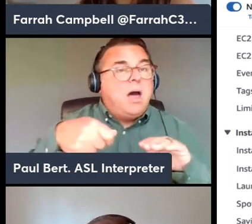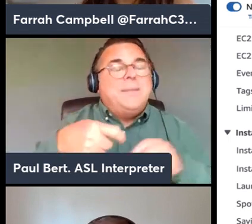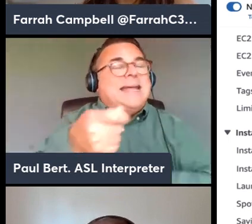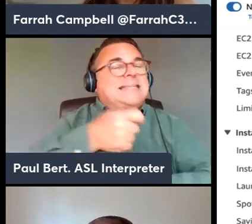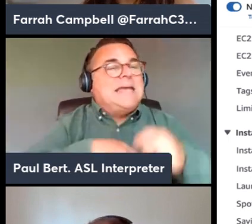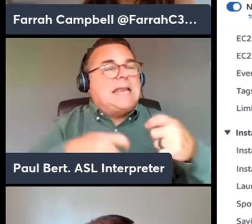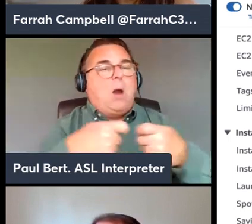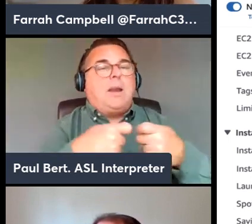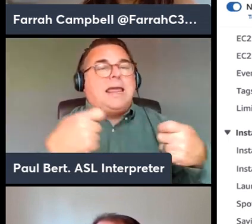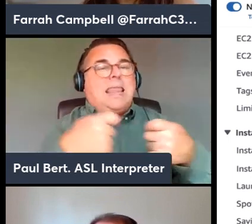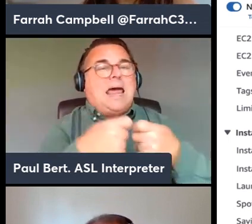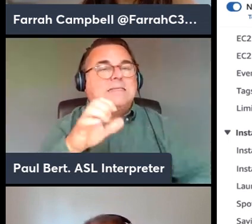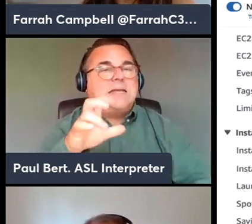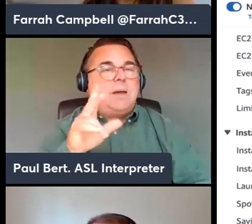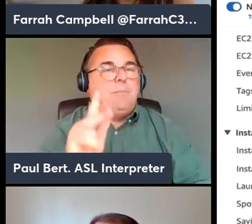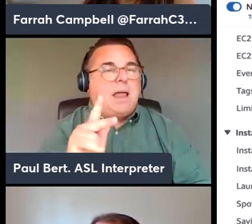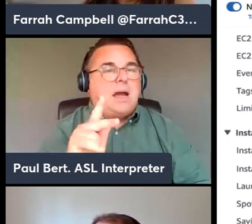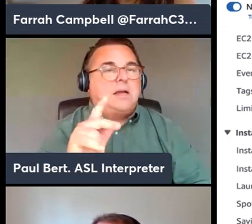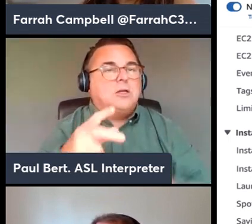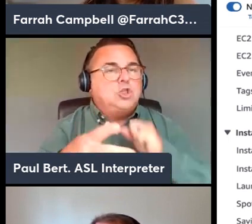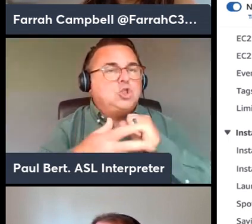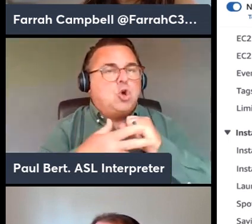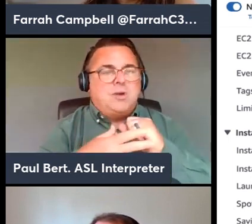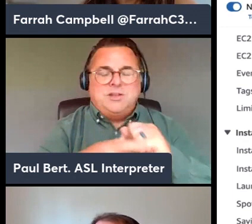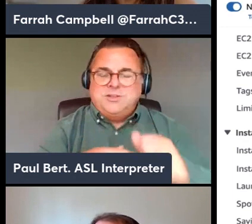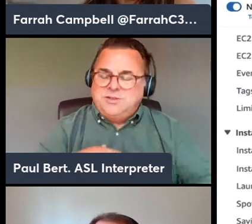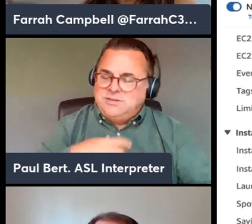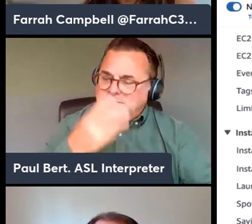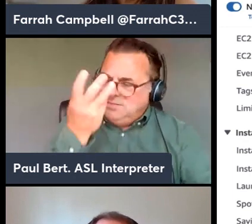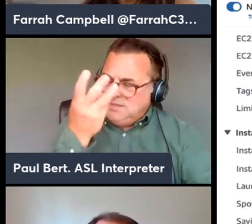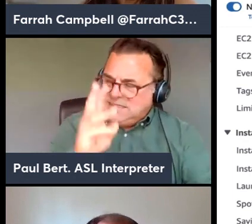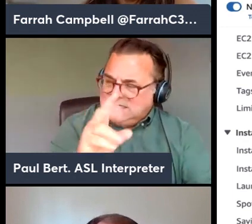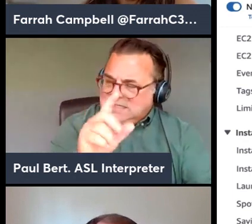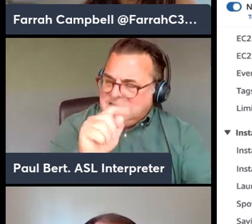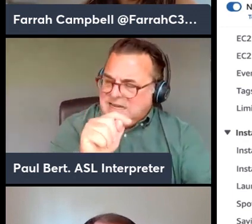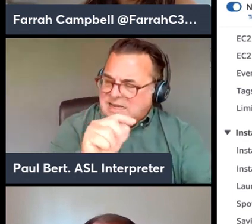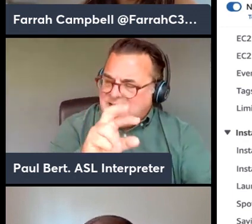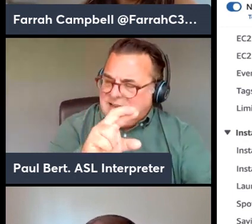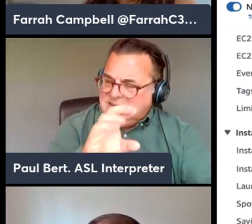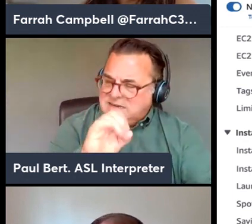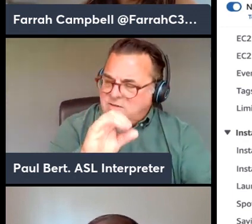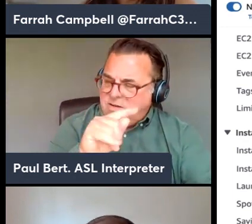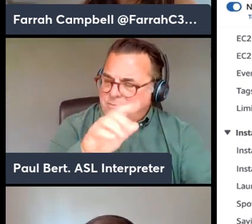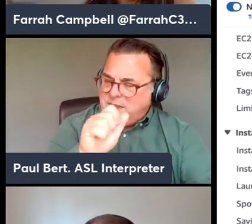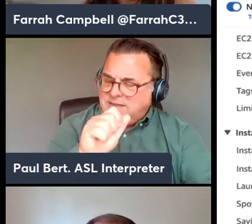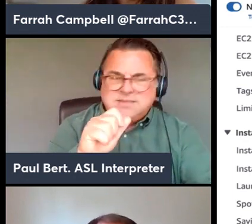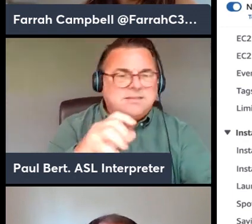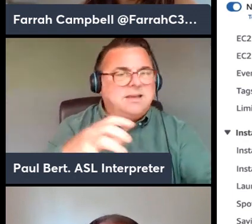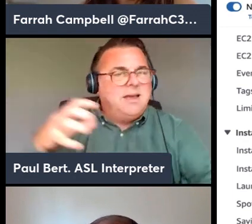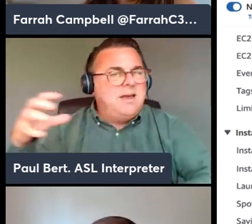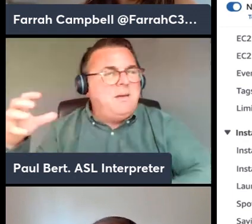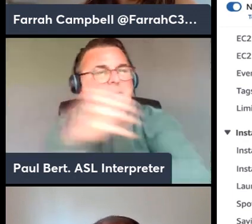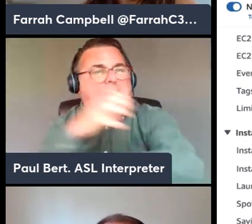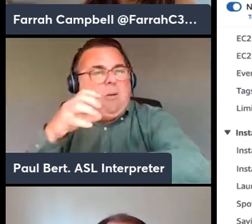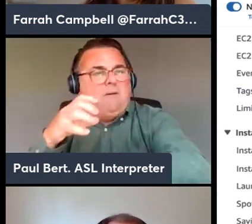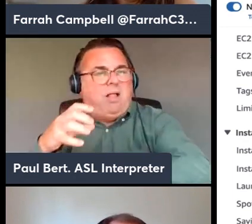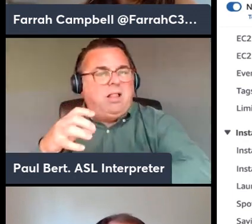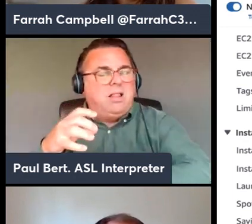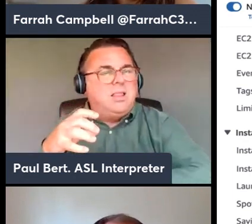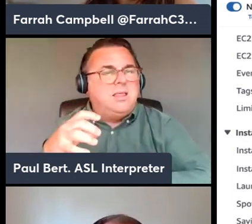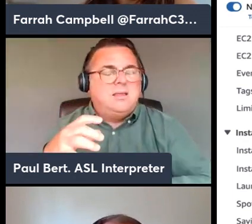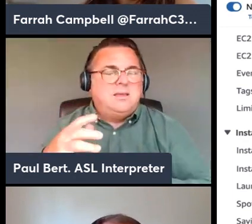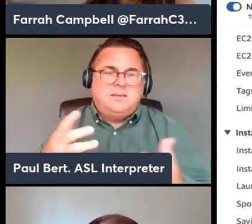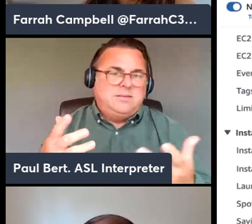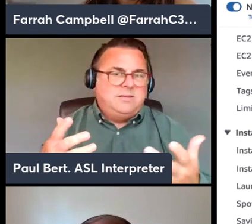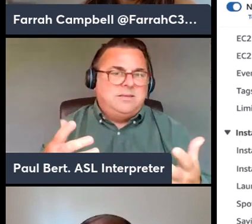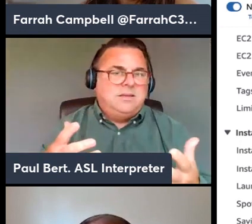So, 16 terabytes up to, 64K IOPS, right? Powerful, tons